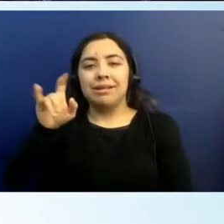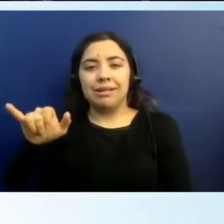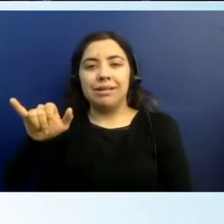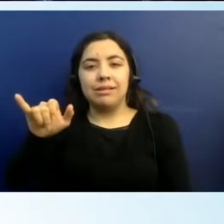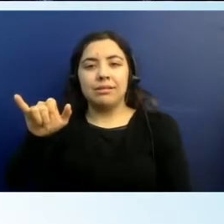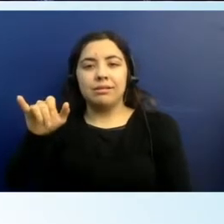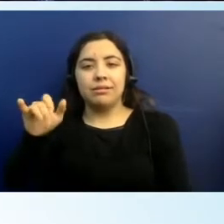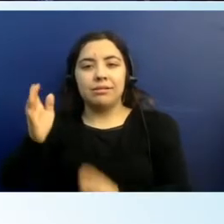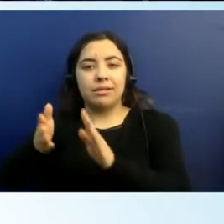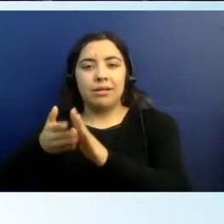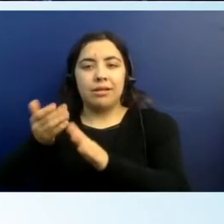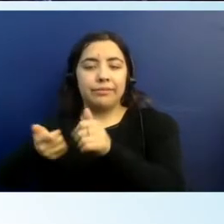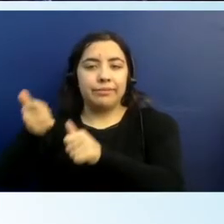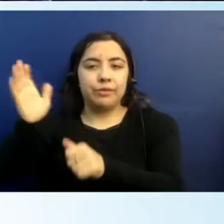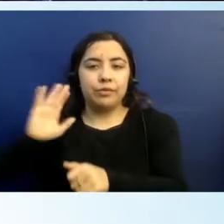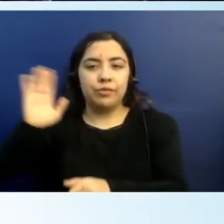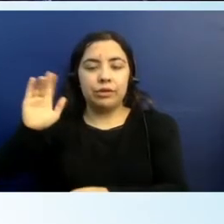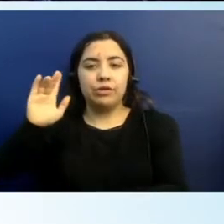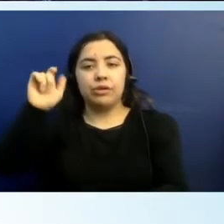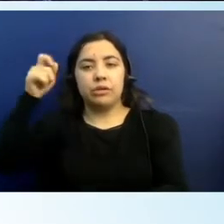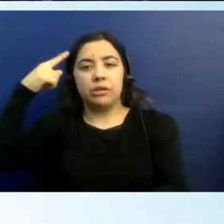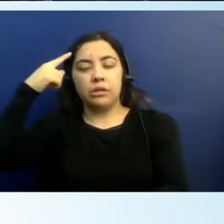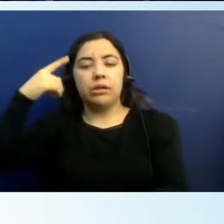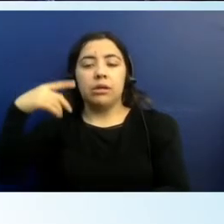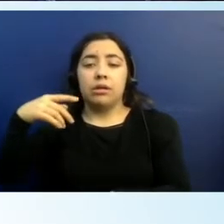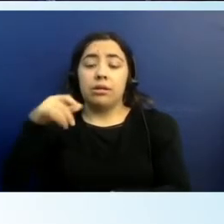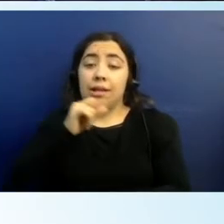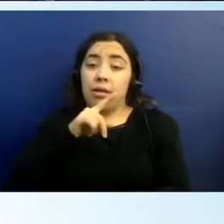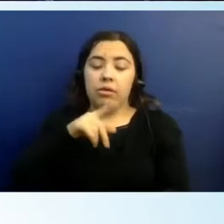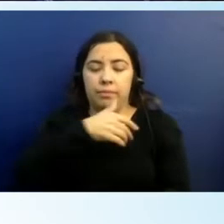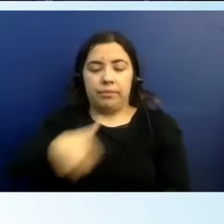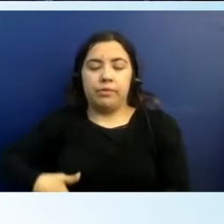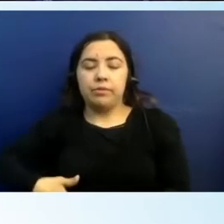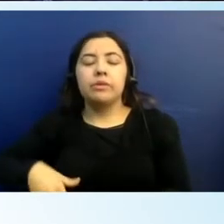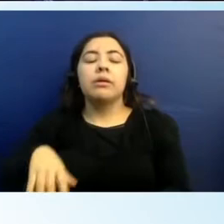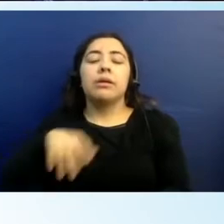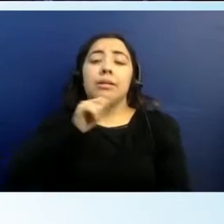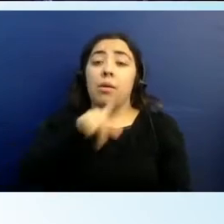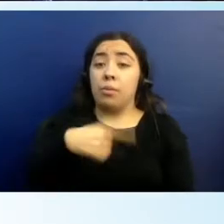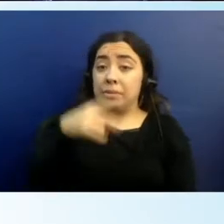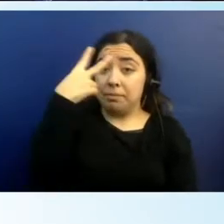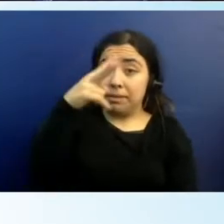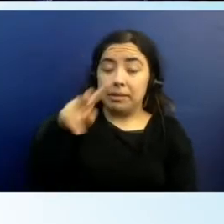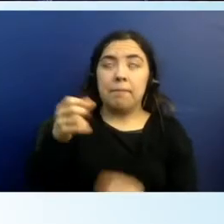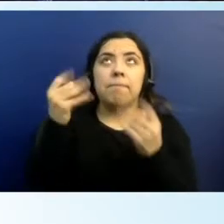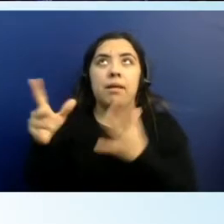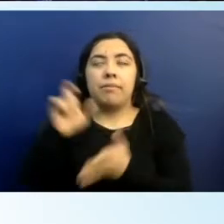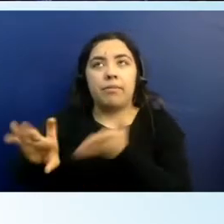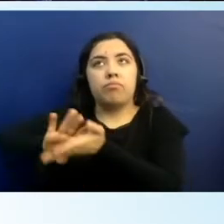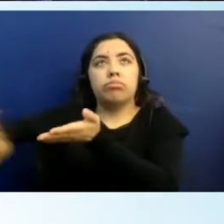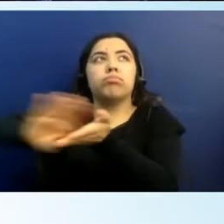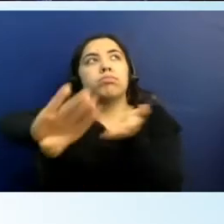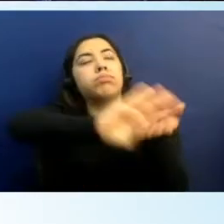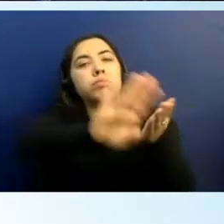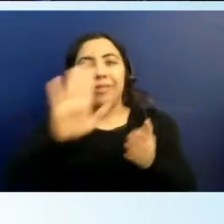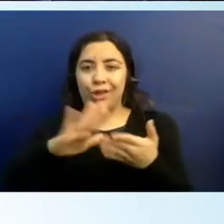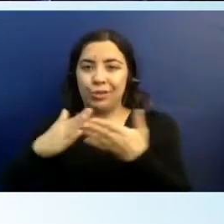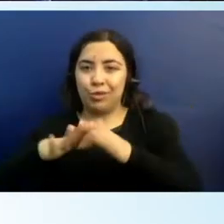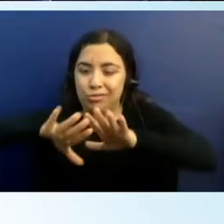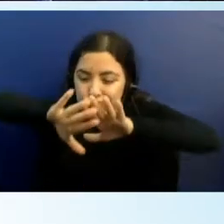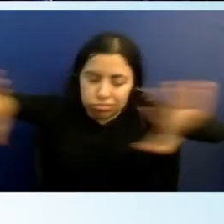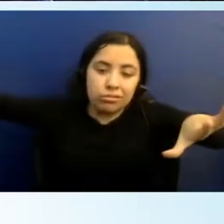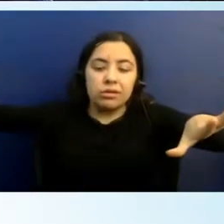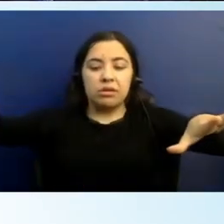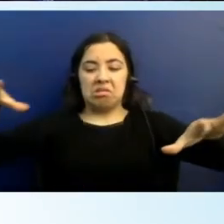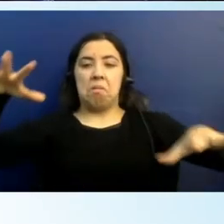Mexicans, many people had to leave there, but fortunately, that's when Pilsen was created. The first Puerto